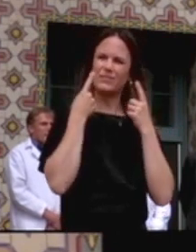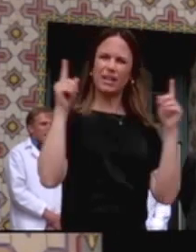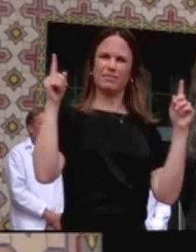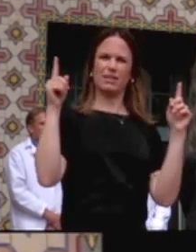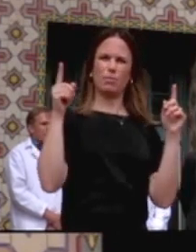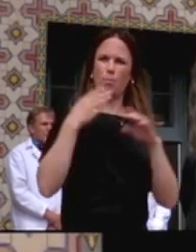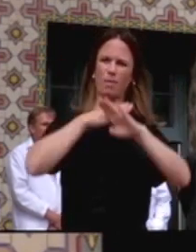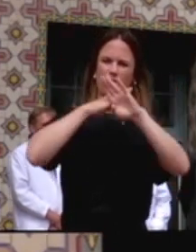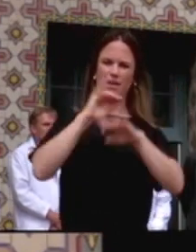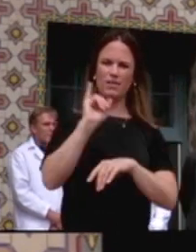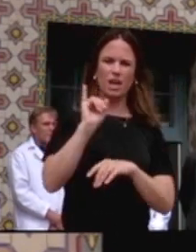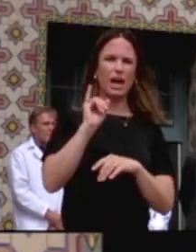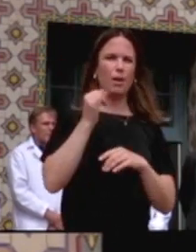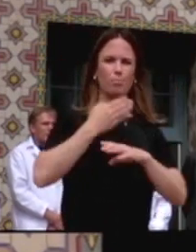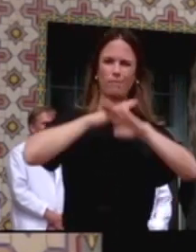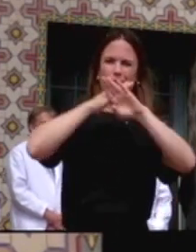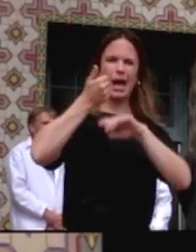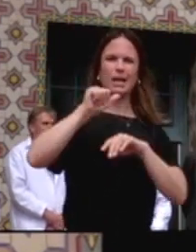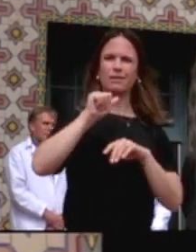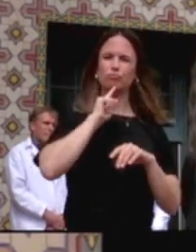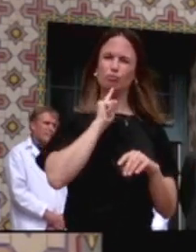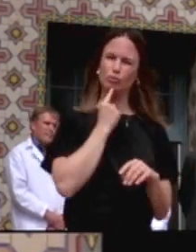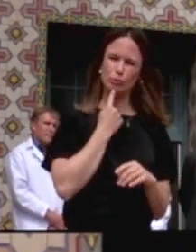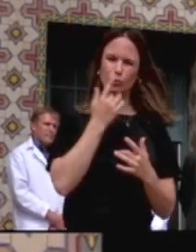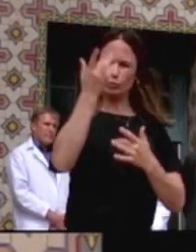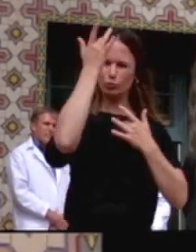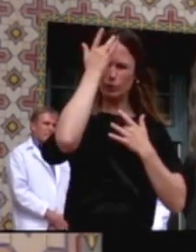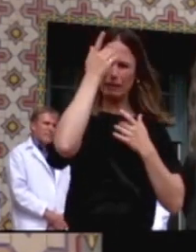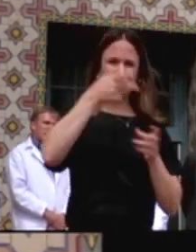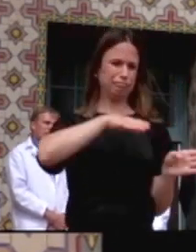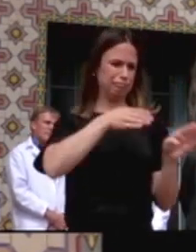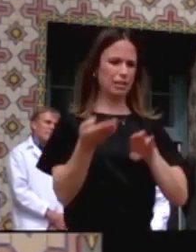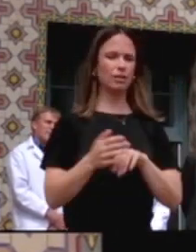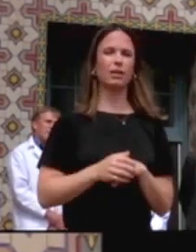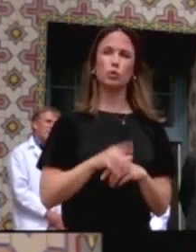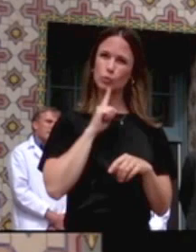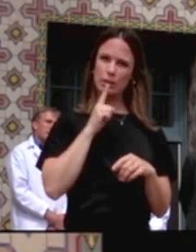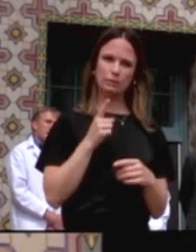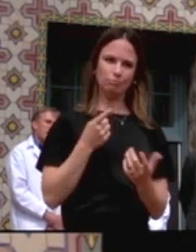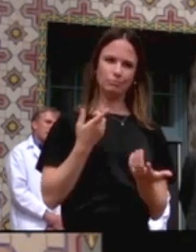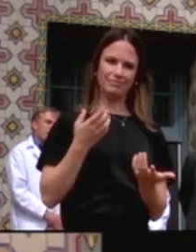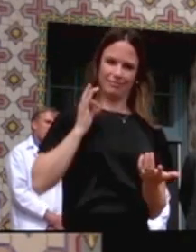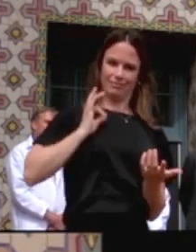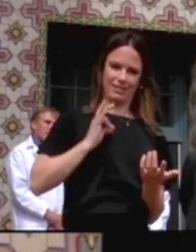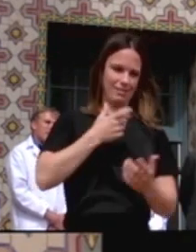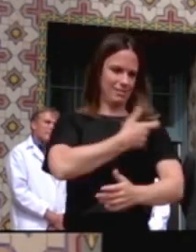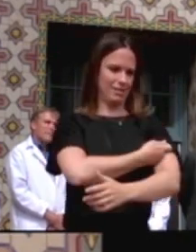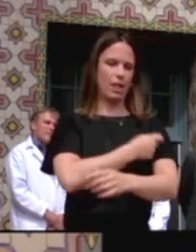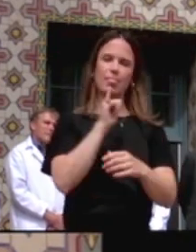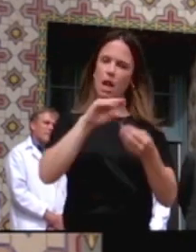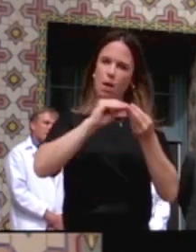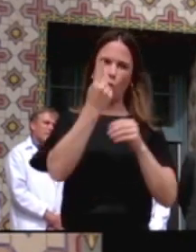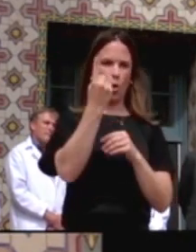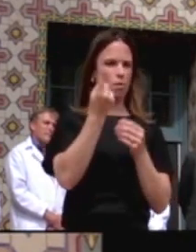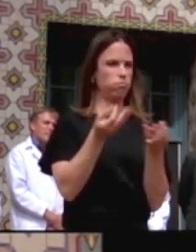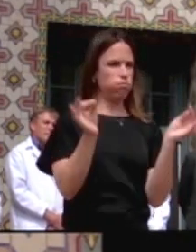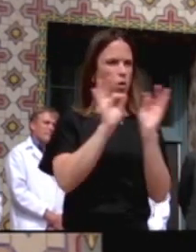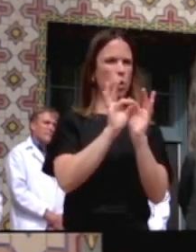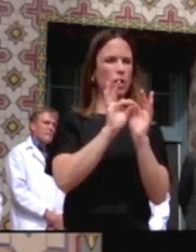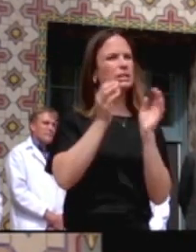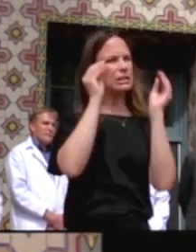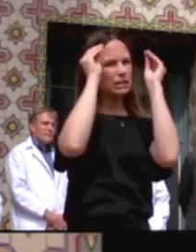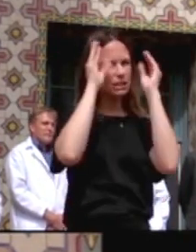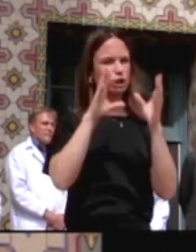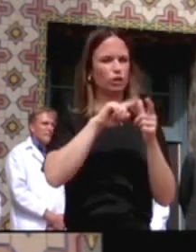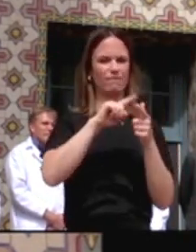and preventing severe disease and death. So taking advantage of the opportunities to get vaccine is the number one thing that teachers